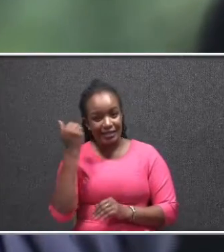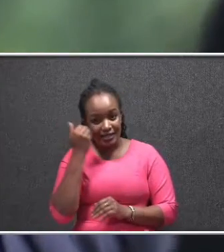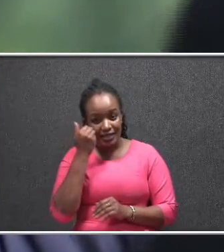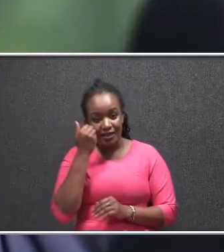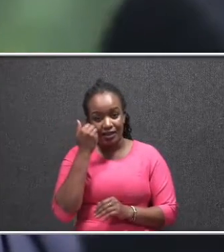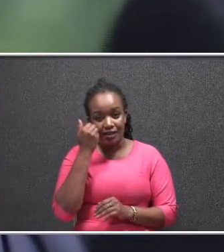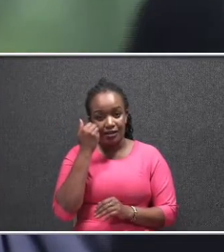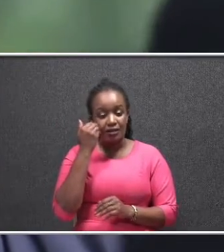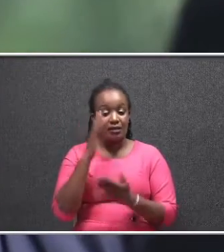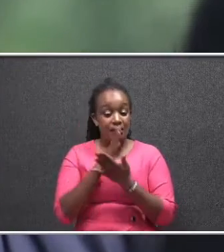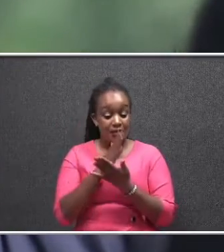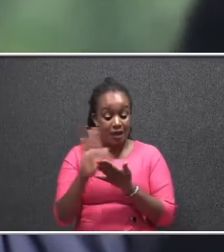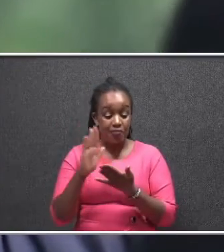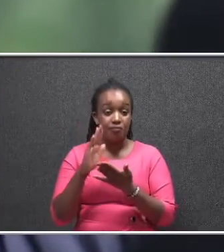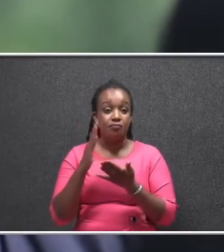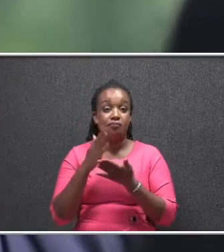So